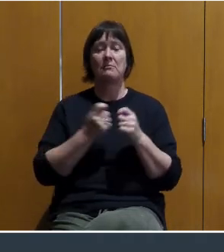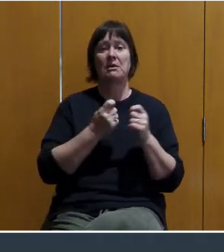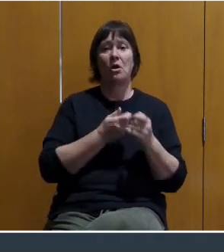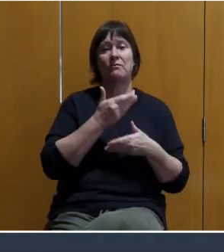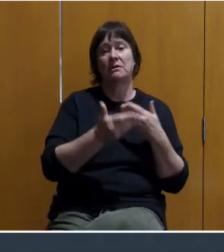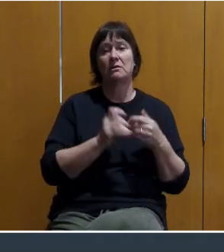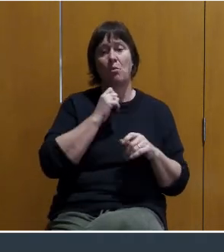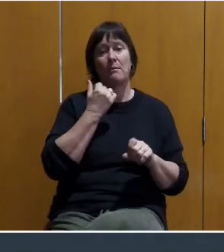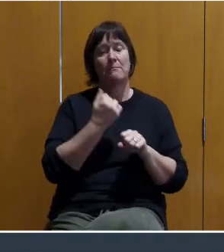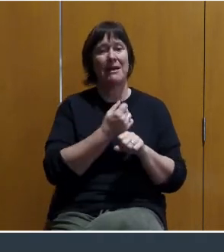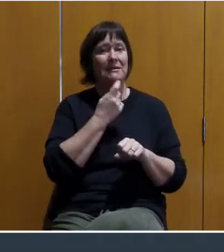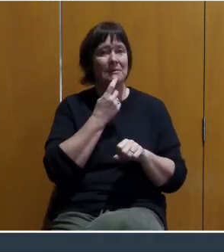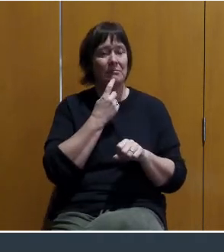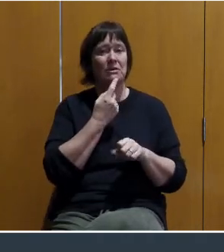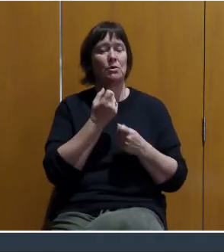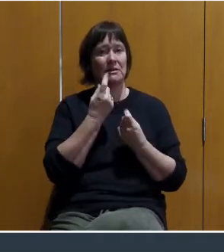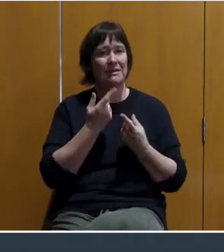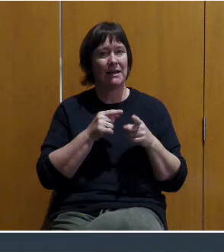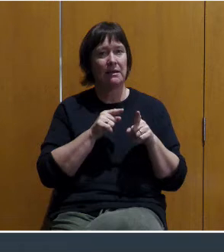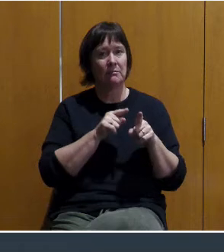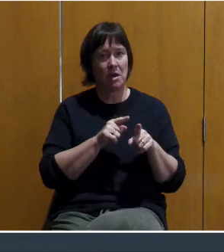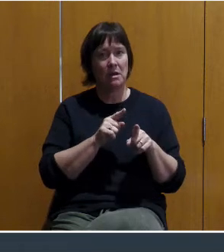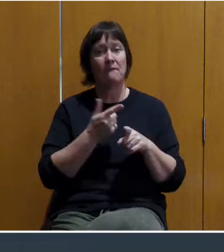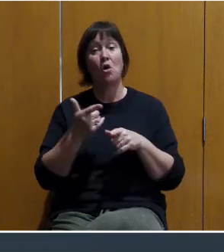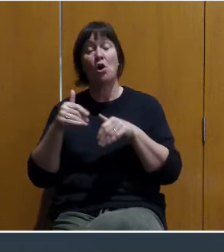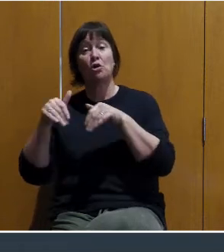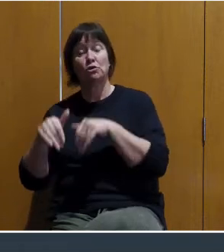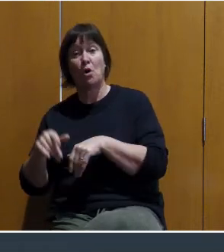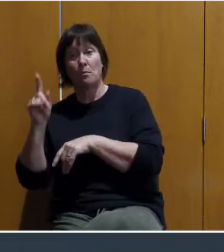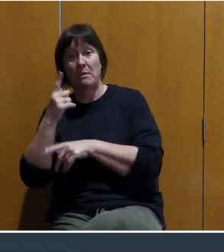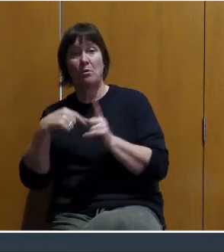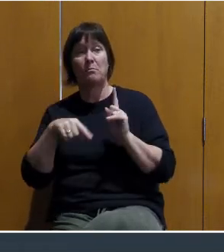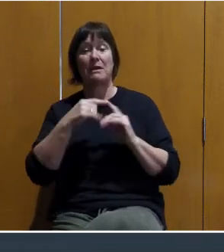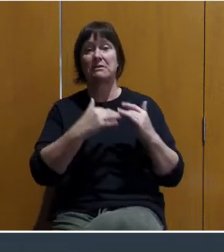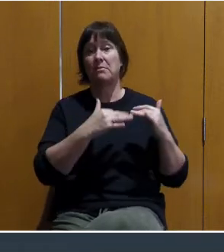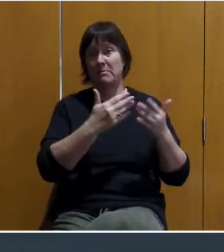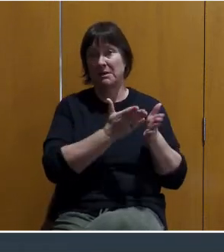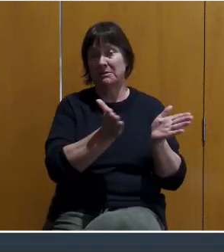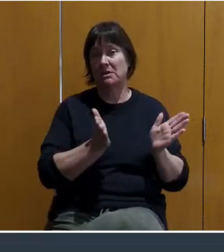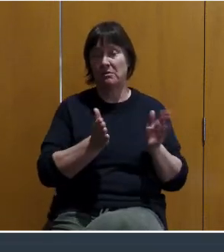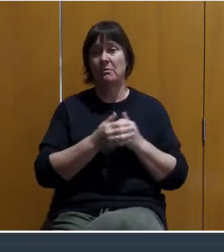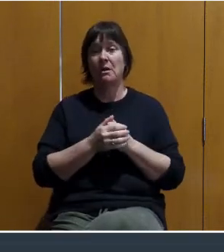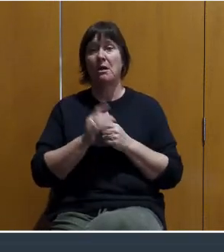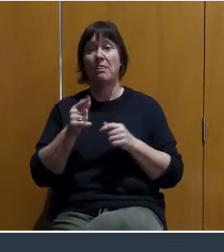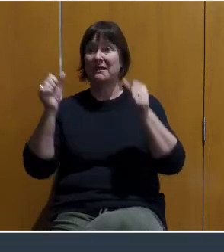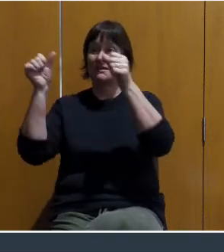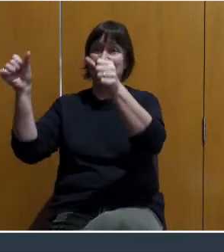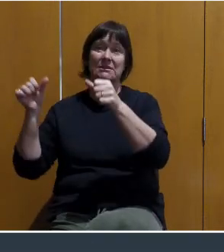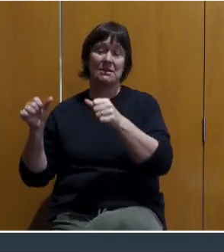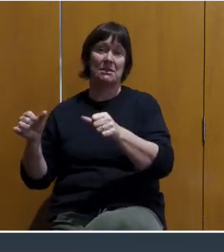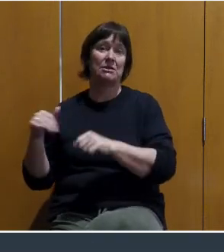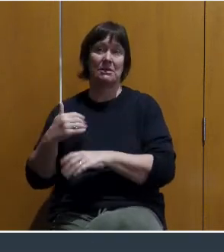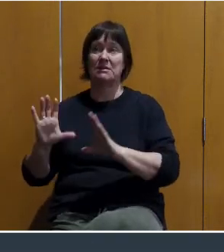simpler to understand and comply with, not only for dog handlers, but the public in general. This signage needs